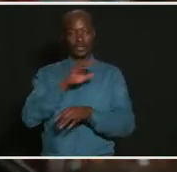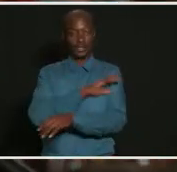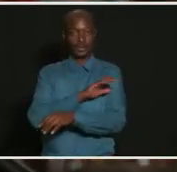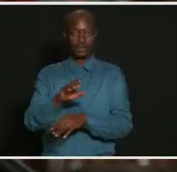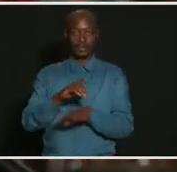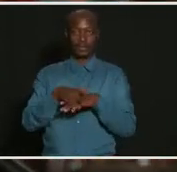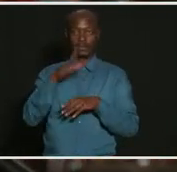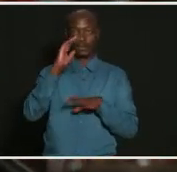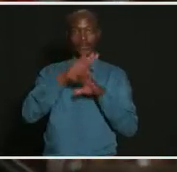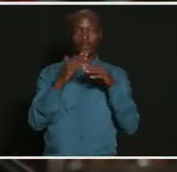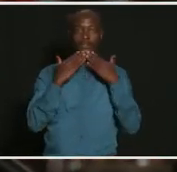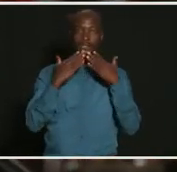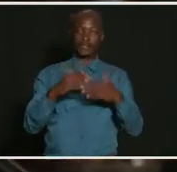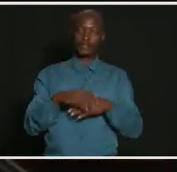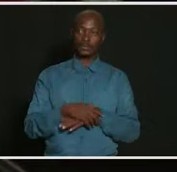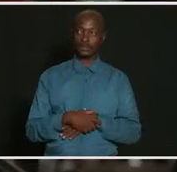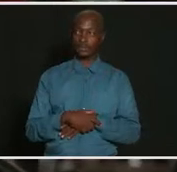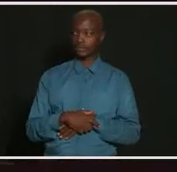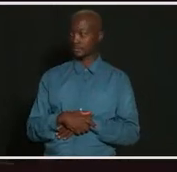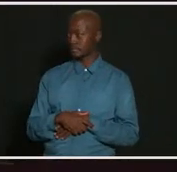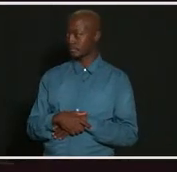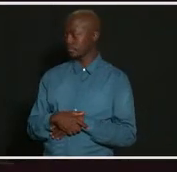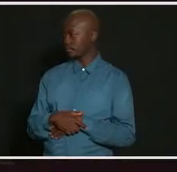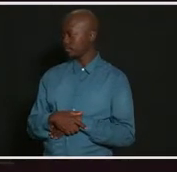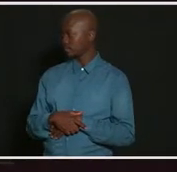we've been given by the kingdom of God thank you thank you